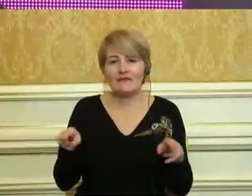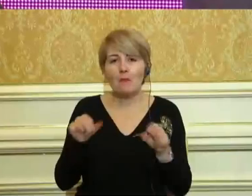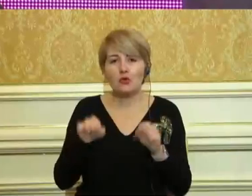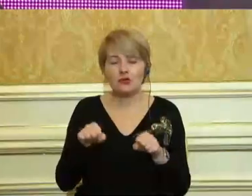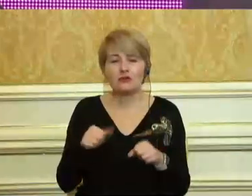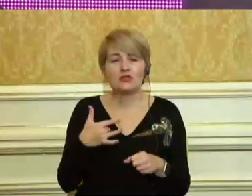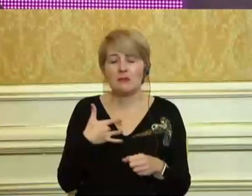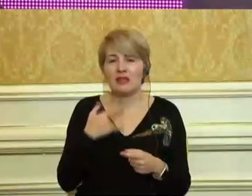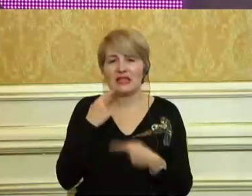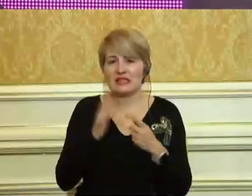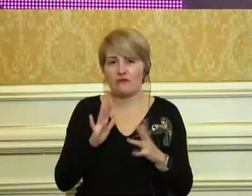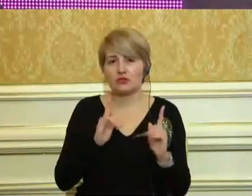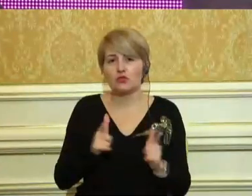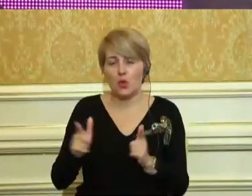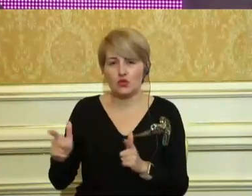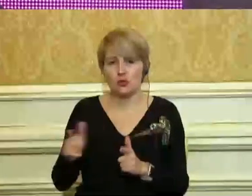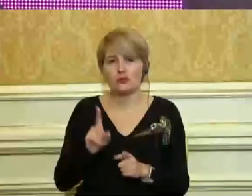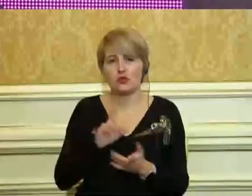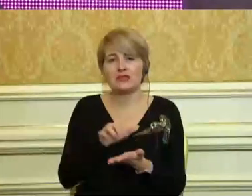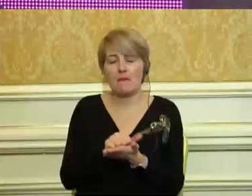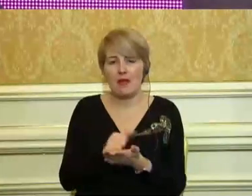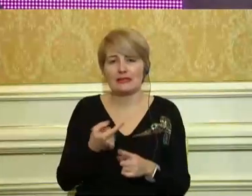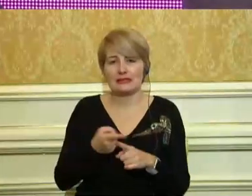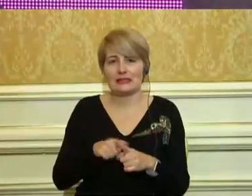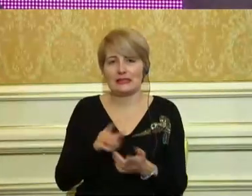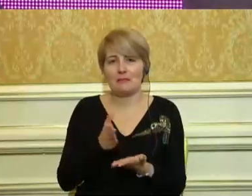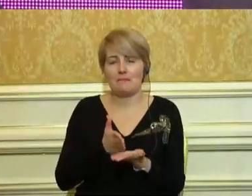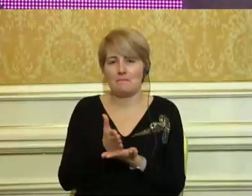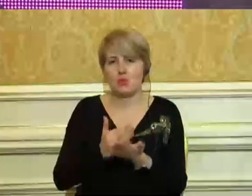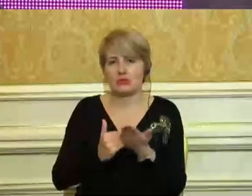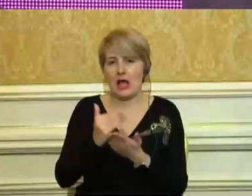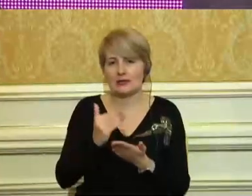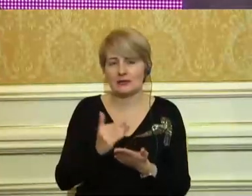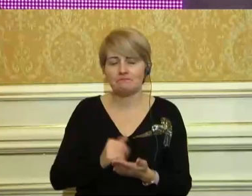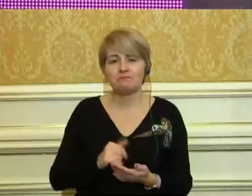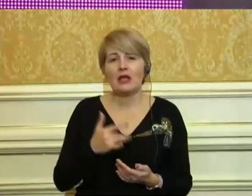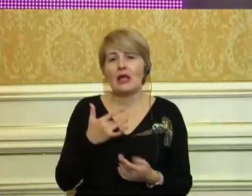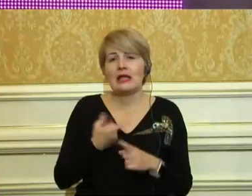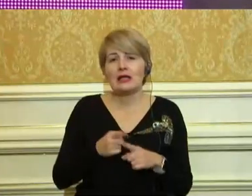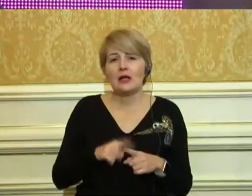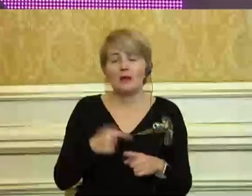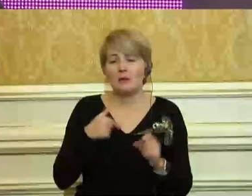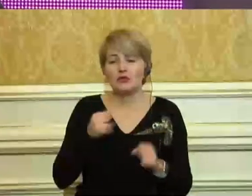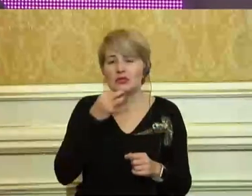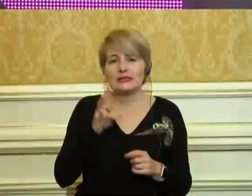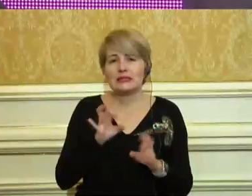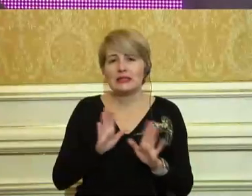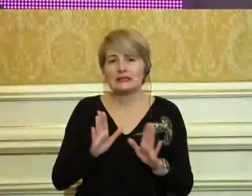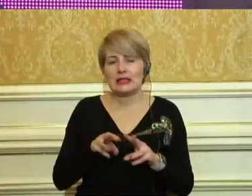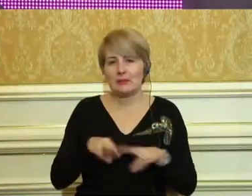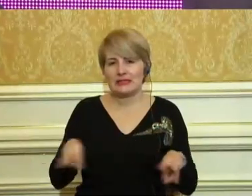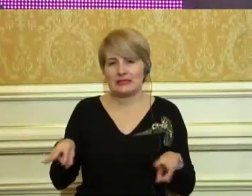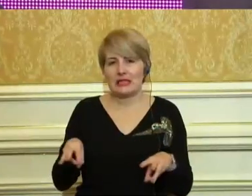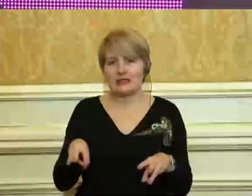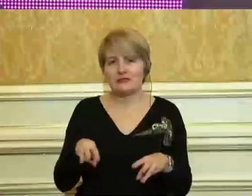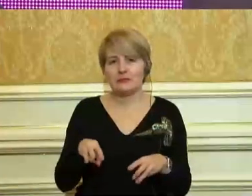self-limits for the women. So we're not always so assured that we can reach the